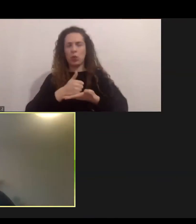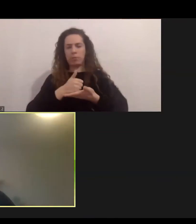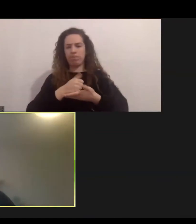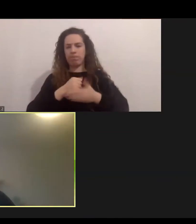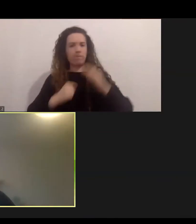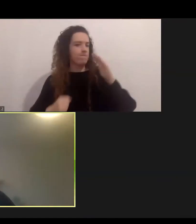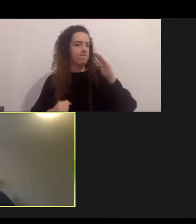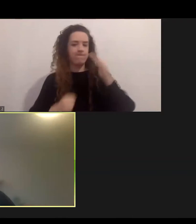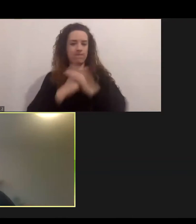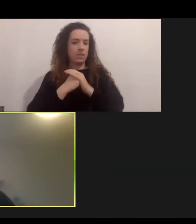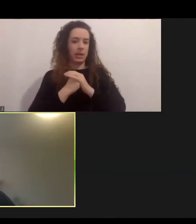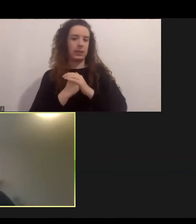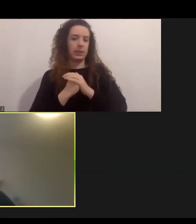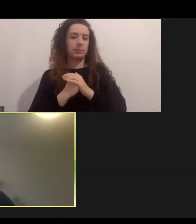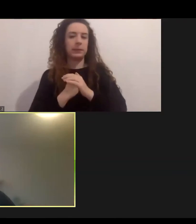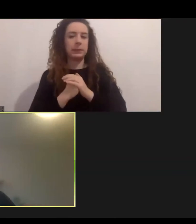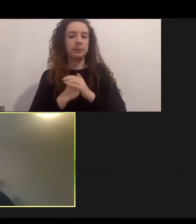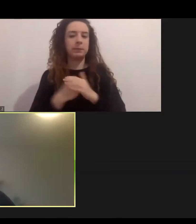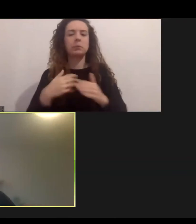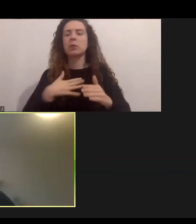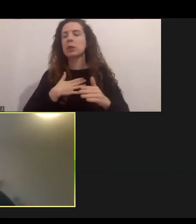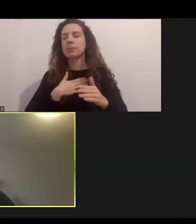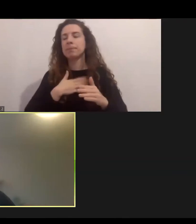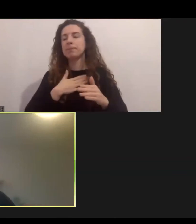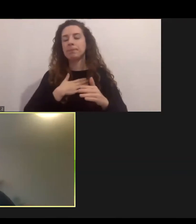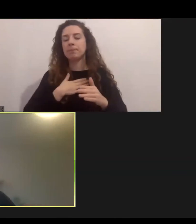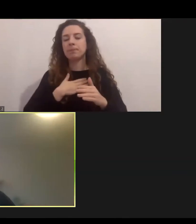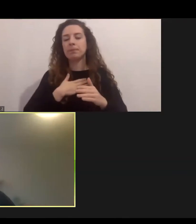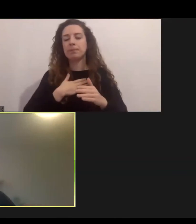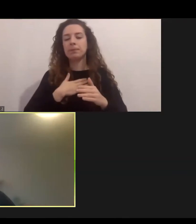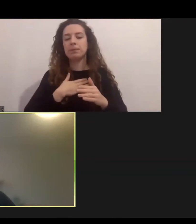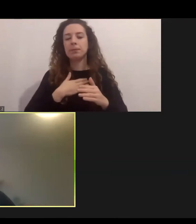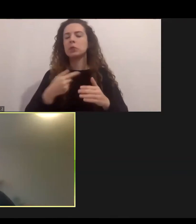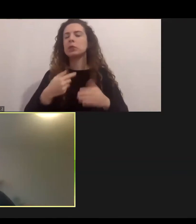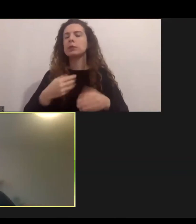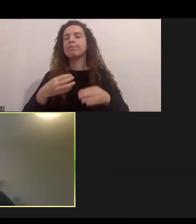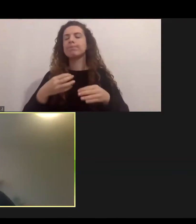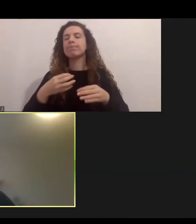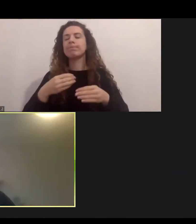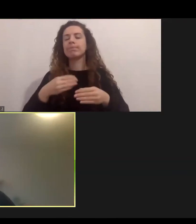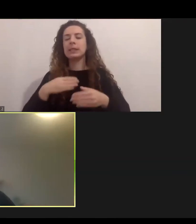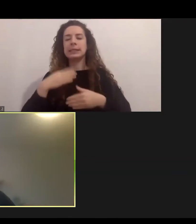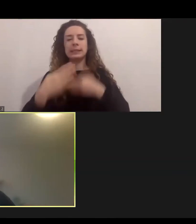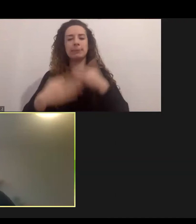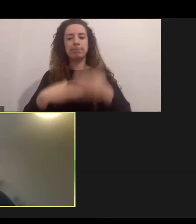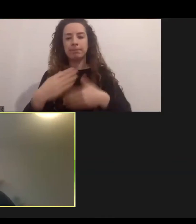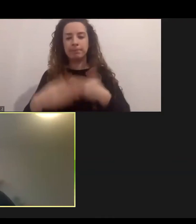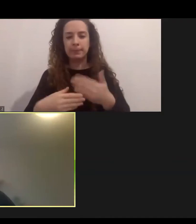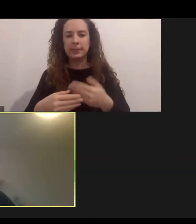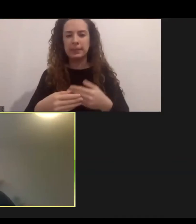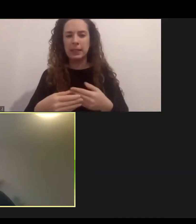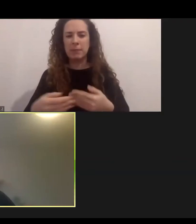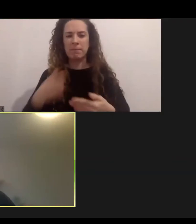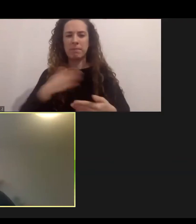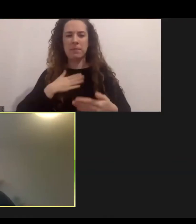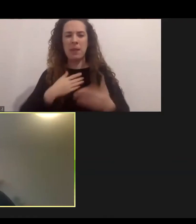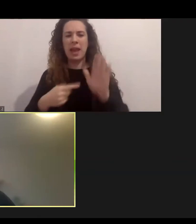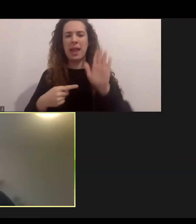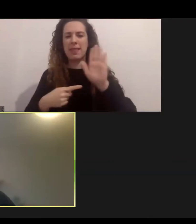meaning, and the word will show up. Also the translation.